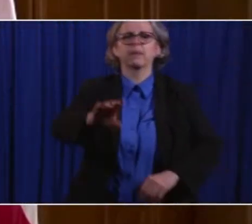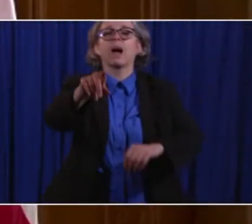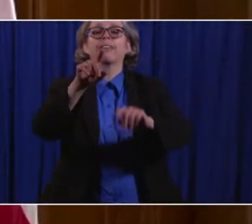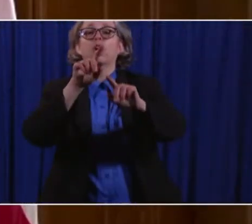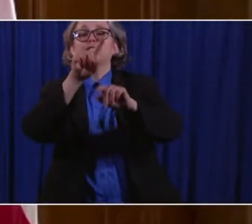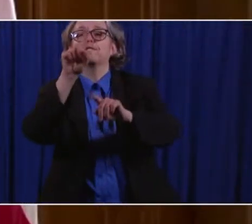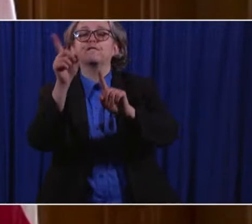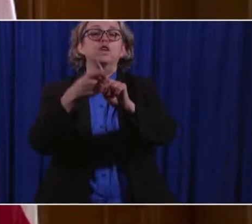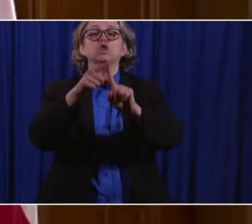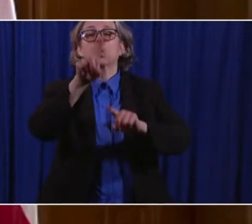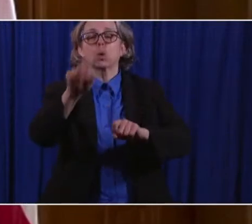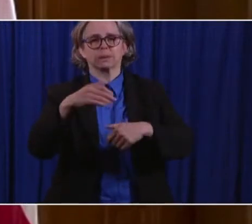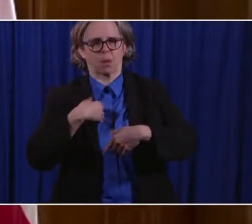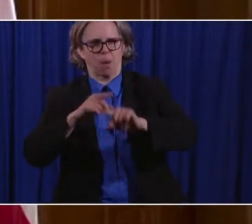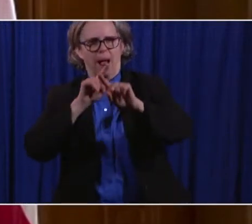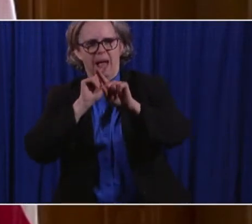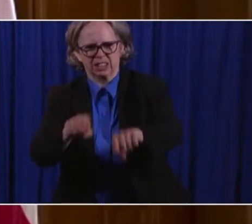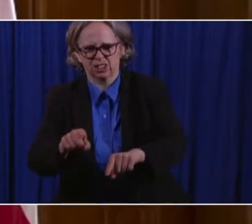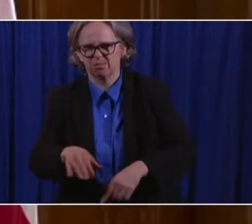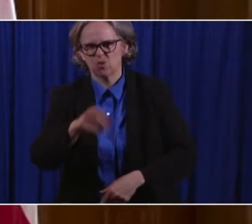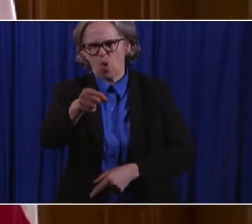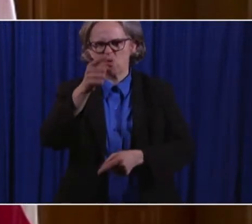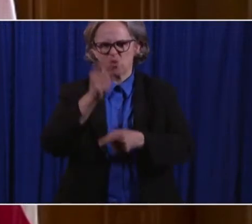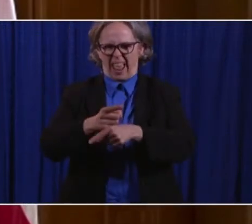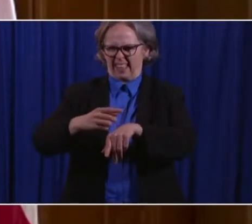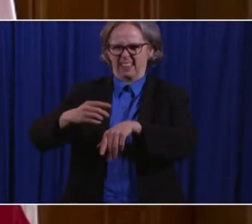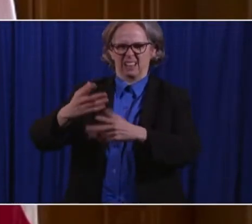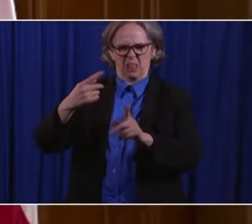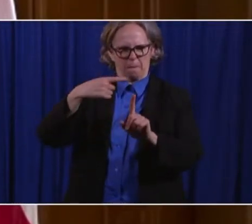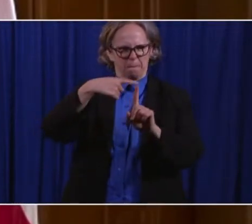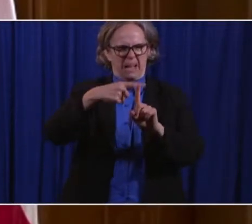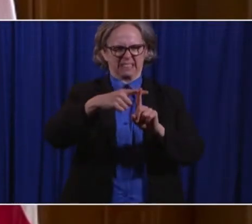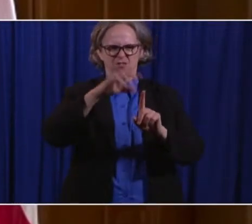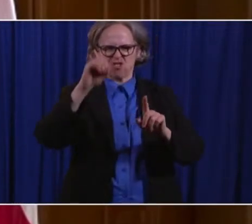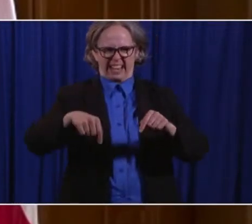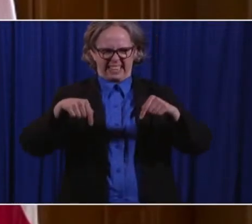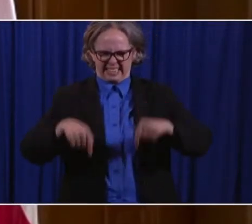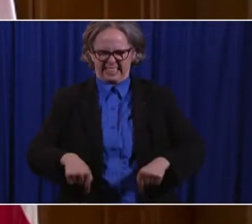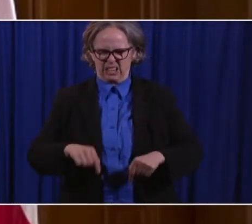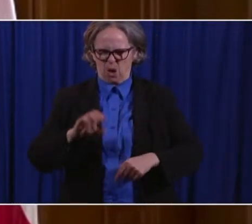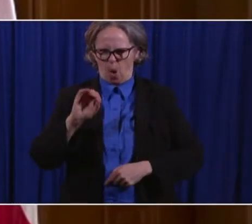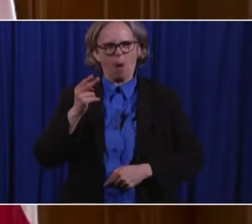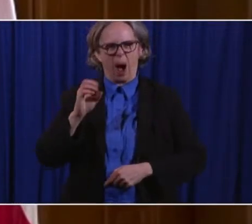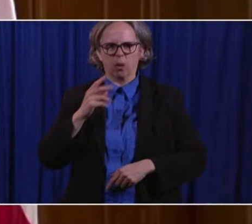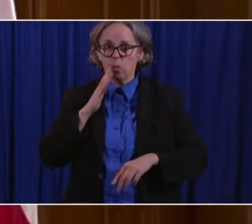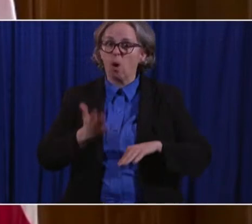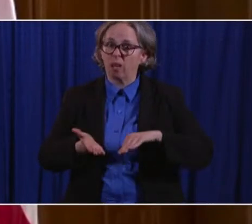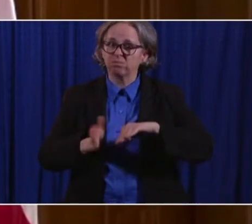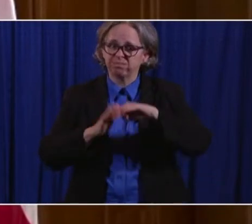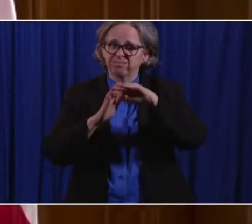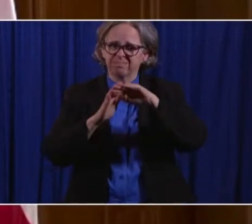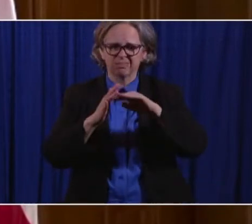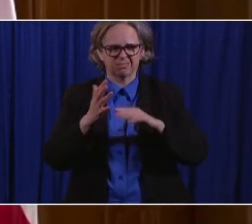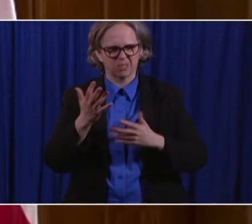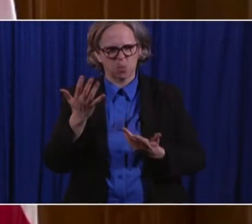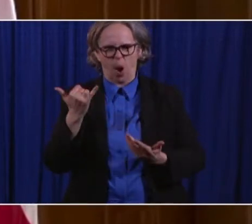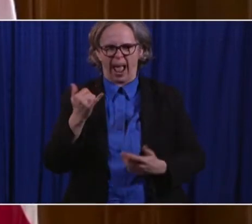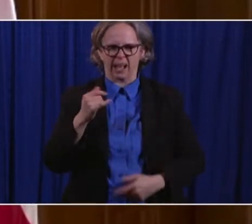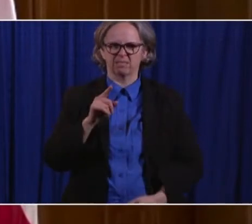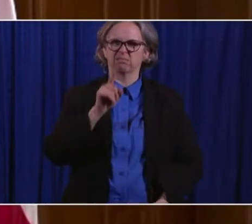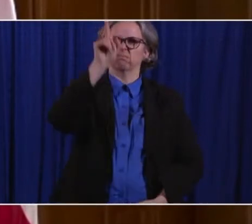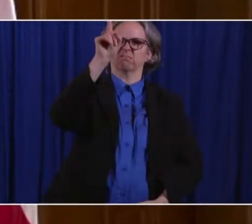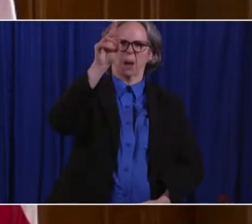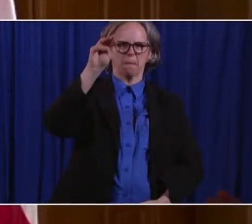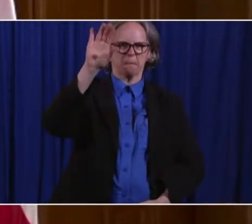our positivity rate go up. It's certainly not anywhere in the same ballpark as where Michigan's is, nor are our case